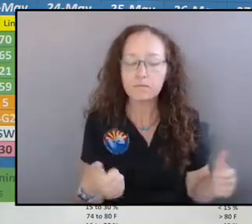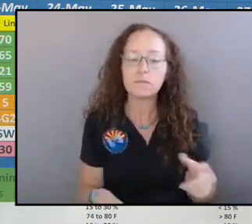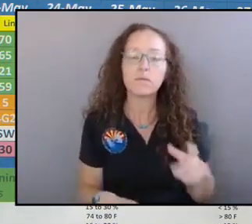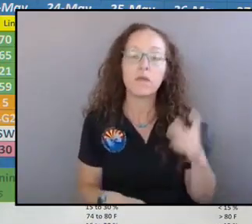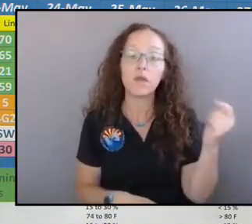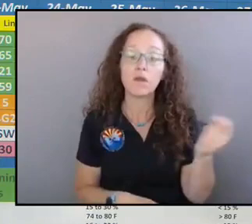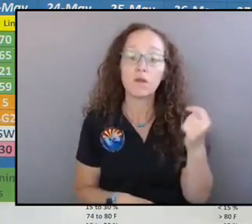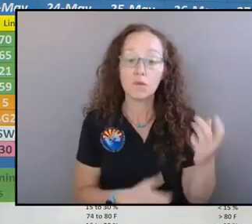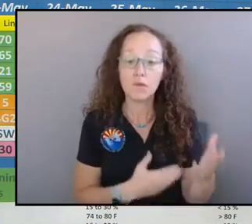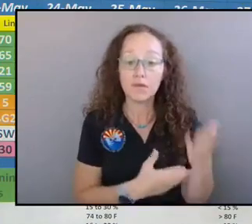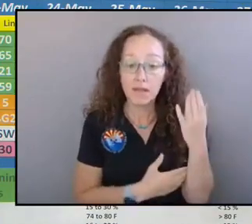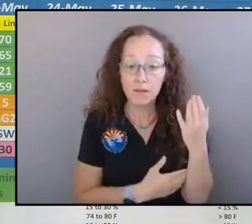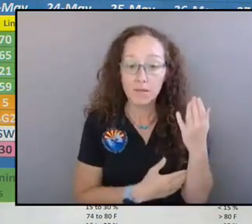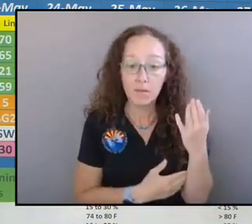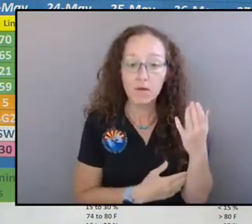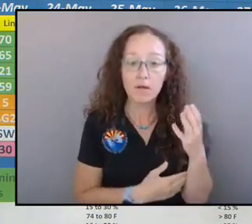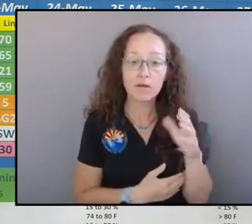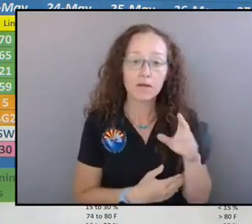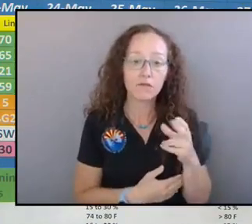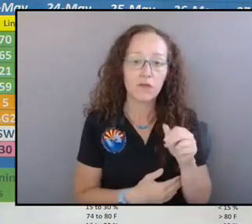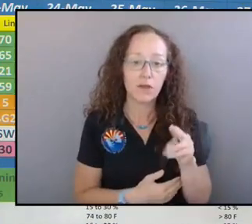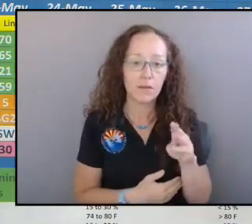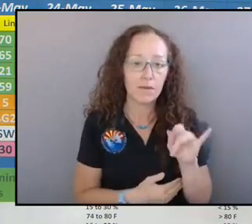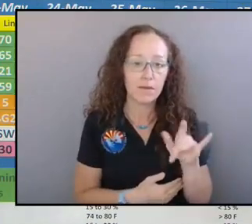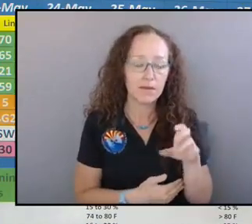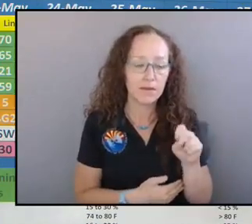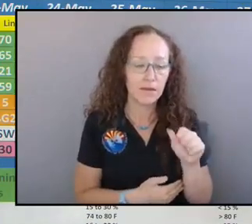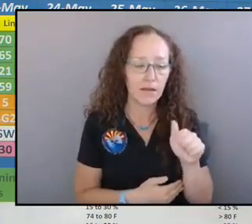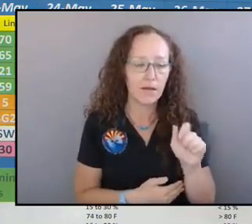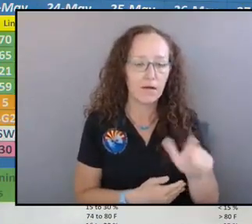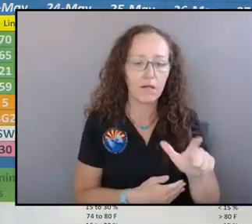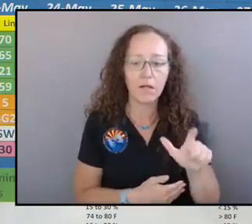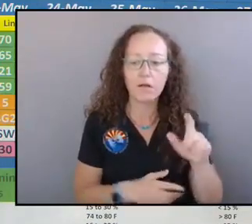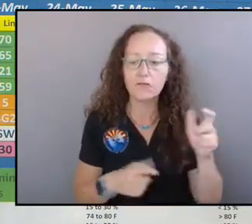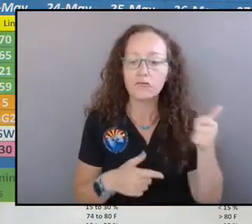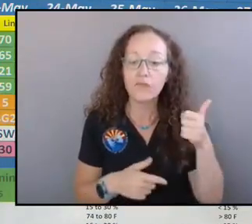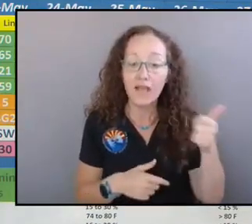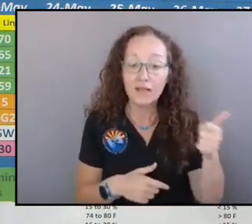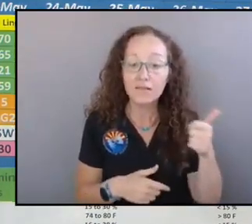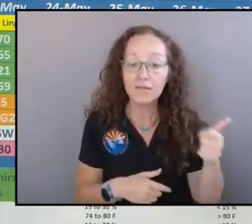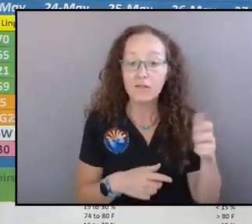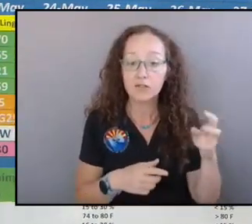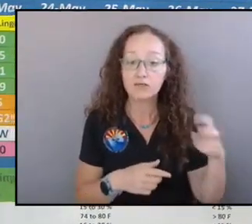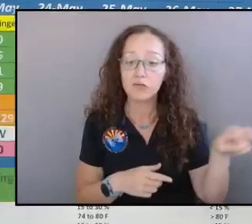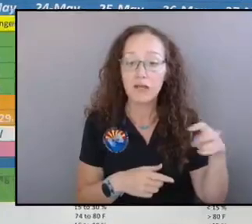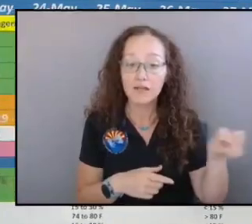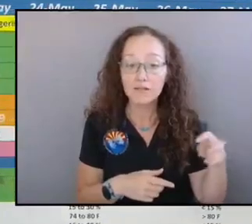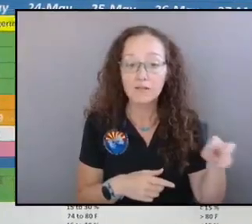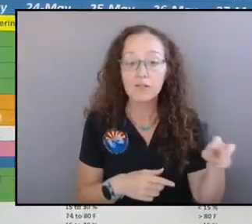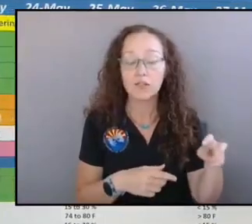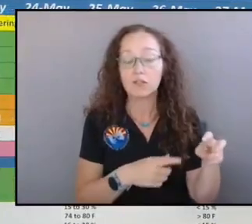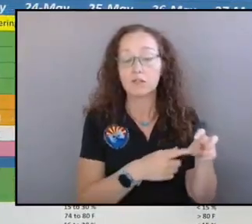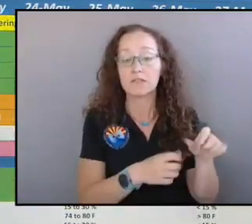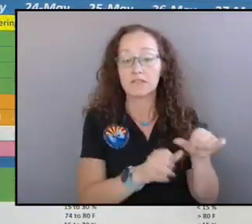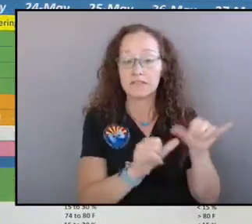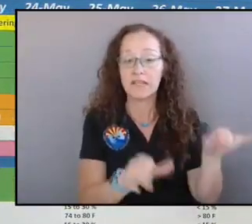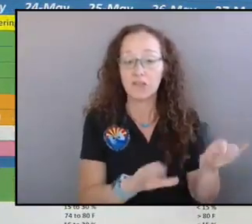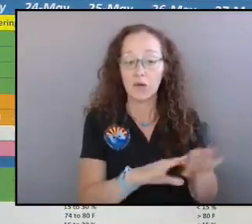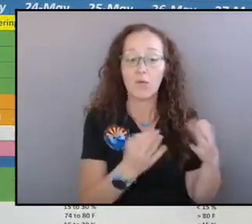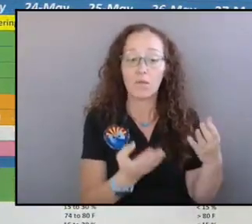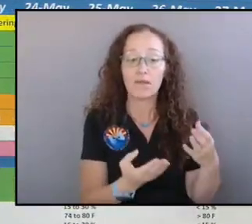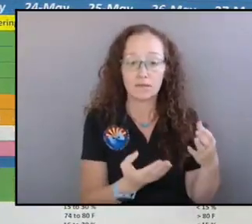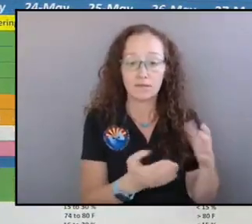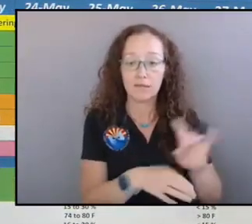Chamisal Transfer Station will be open at 8:30, and there's plenty of space for you to remove your